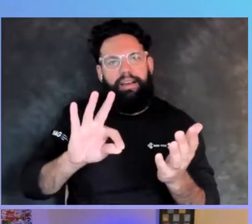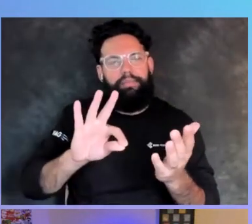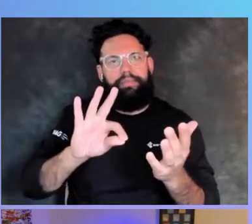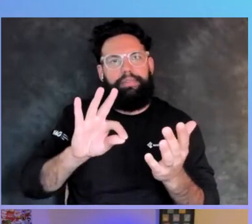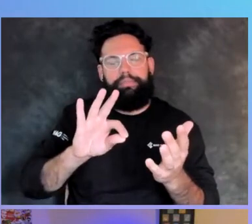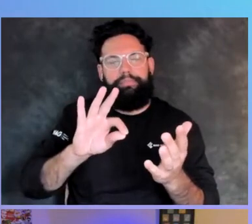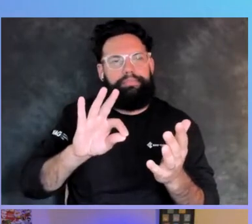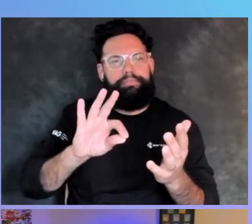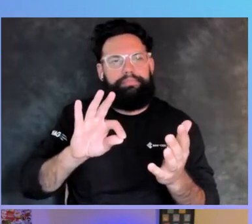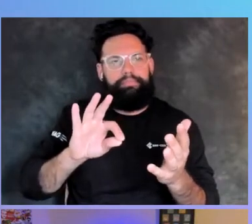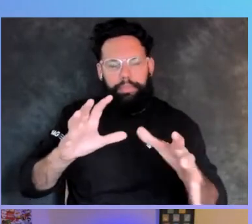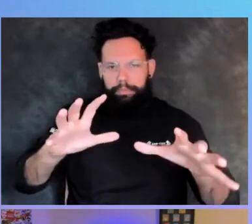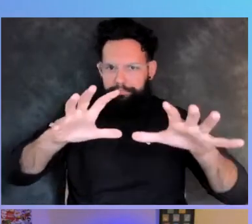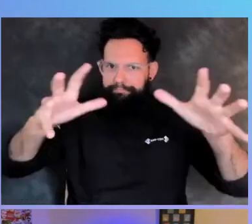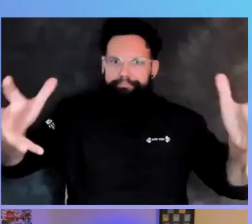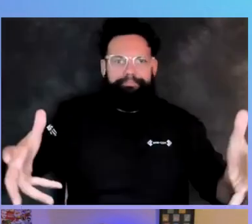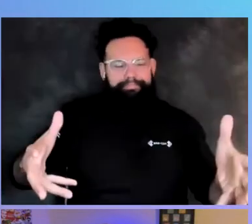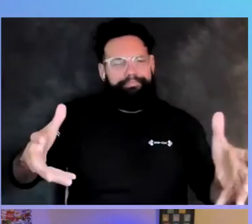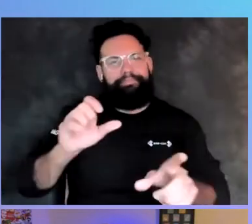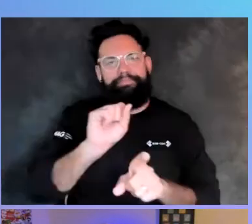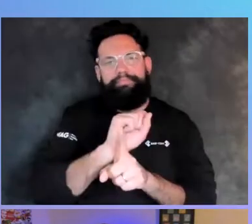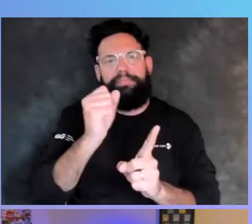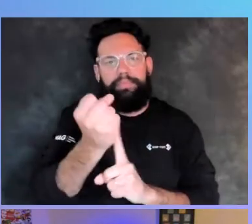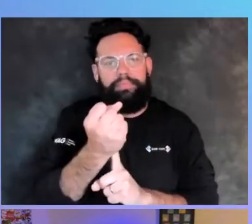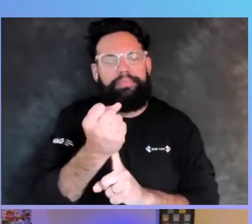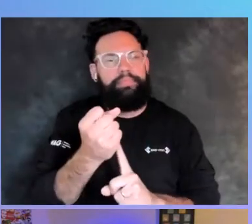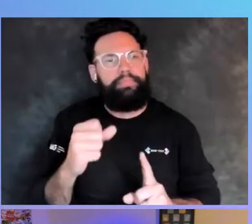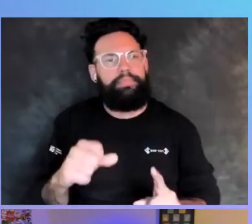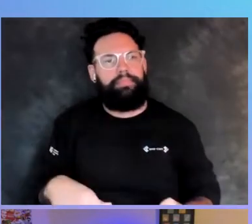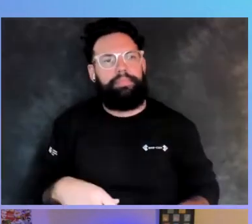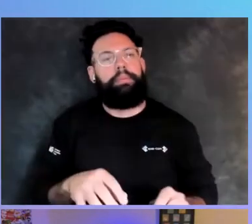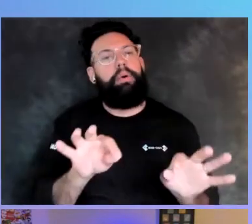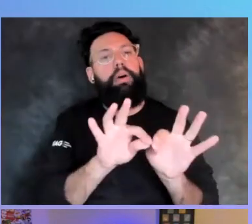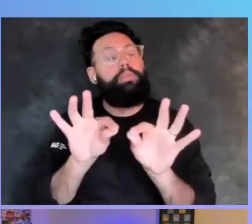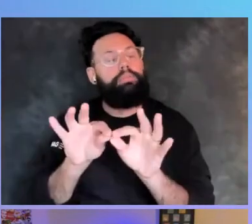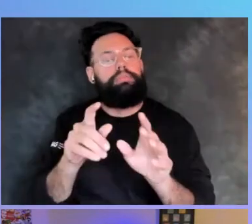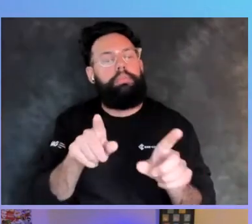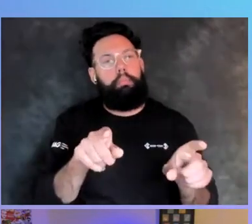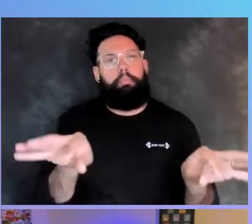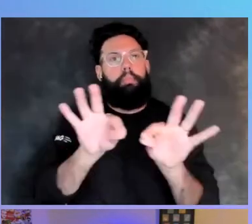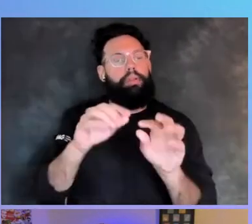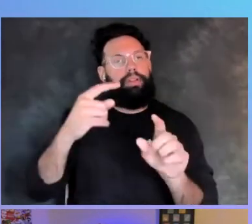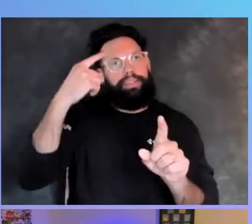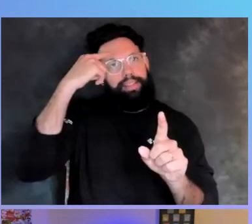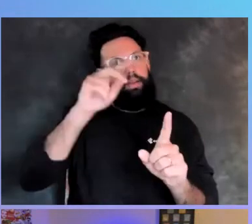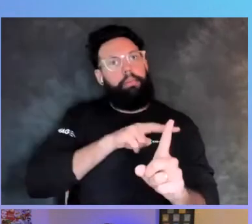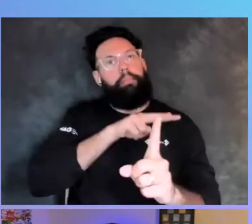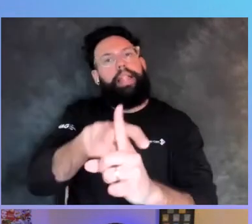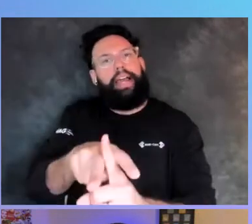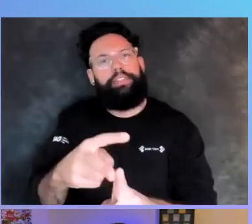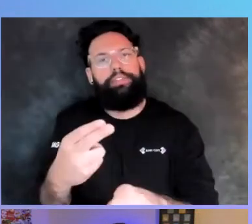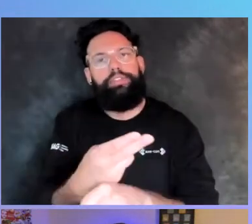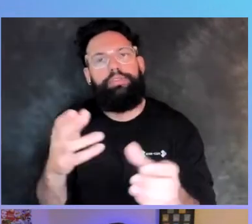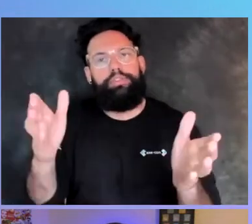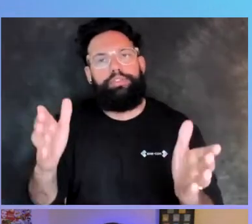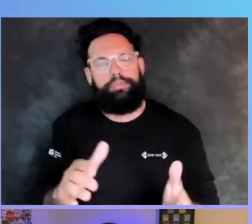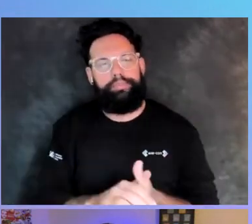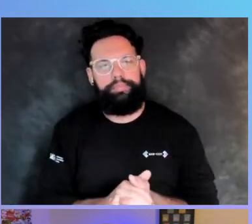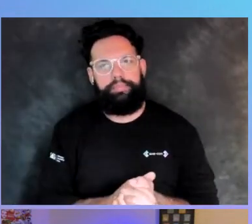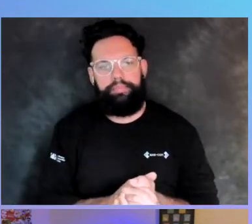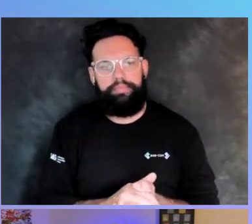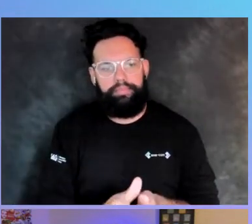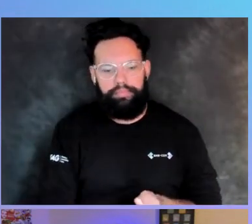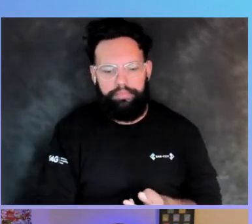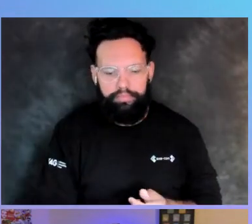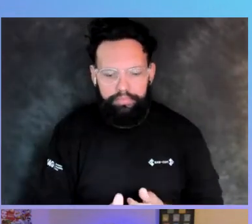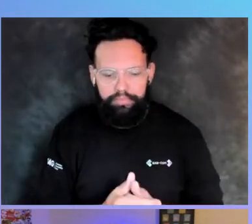large language models can adapt to the users who are actually using them. So this adaptation is done through